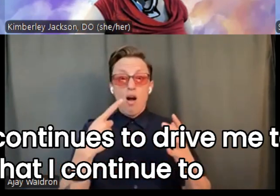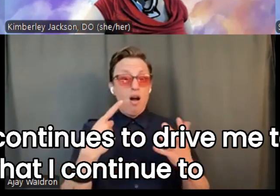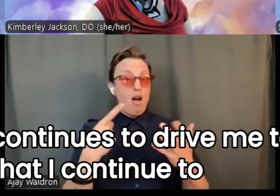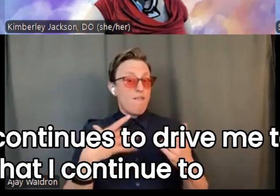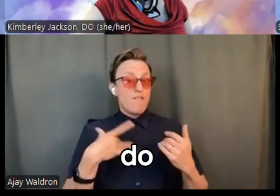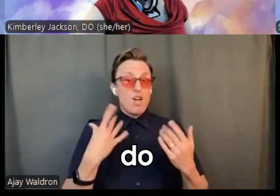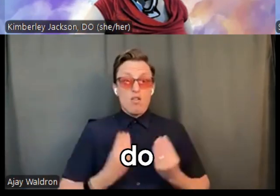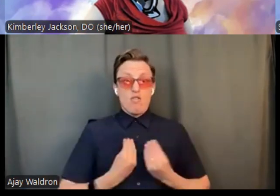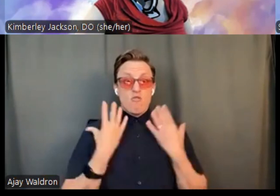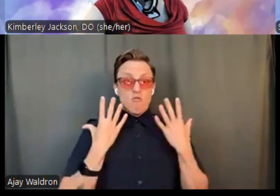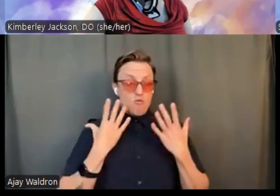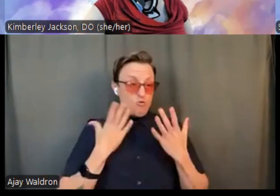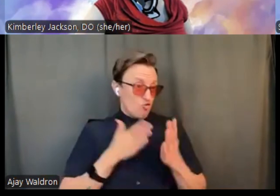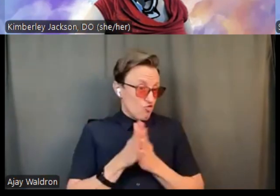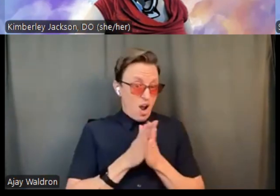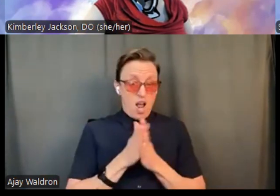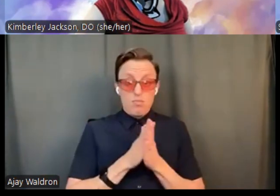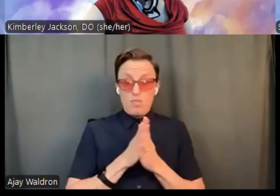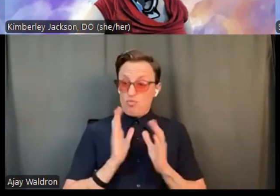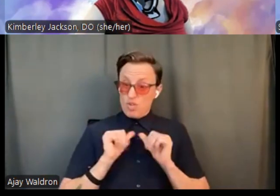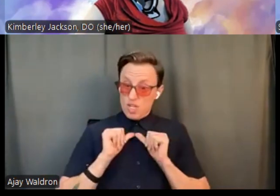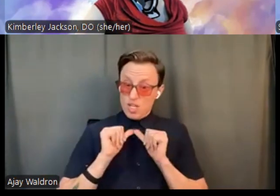do what I continue to do.